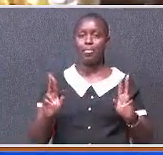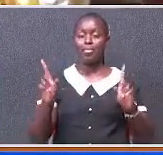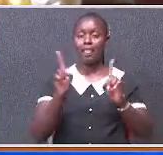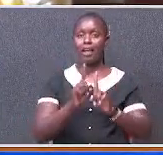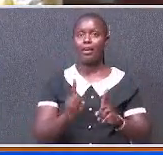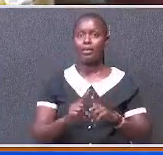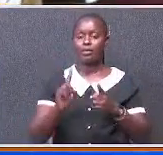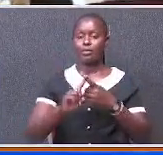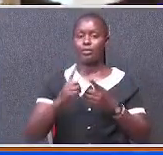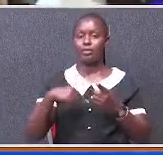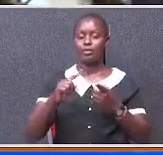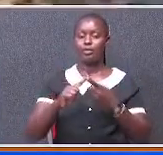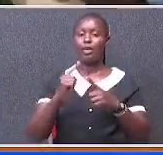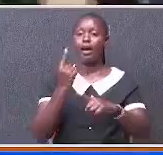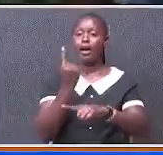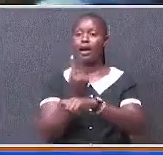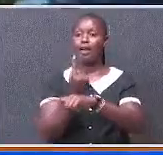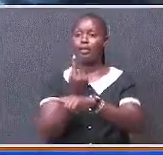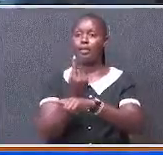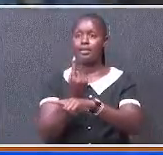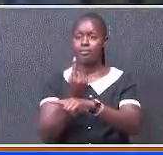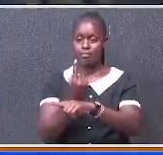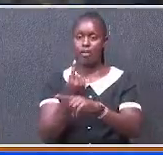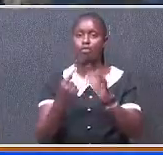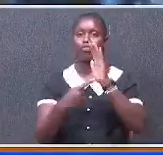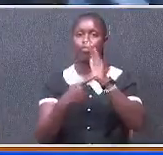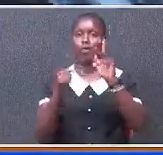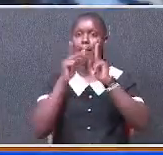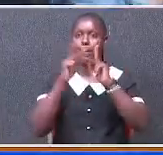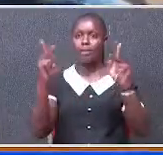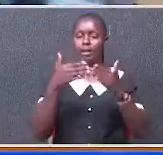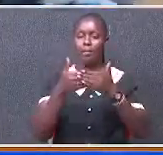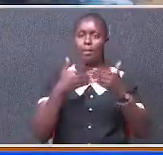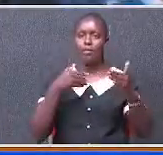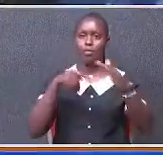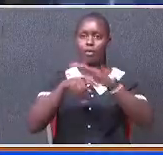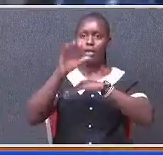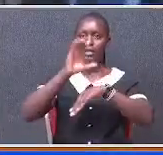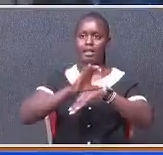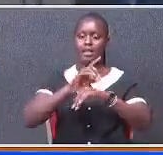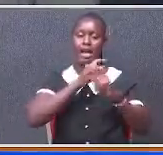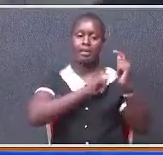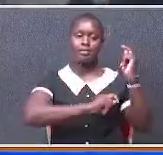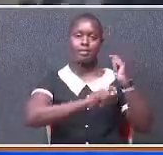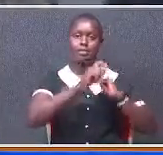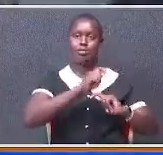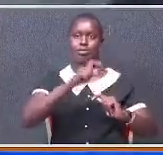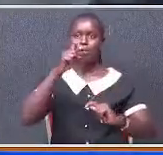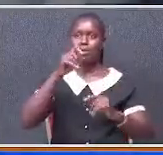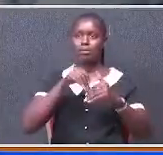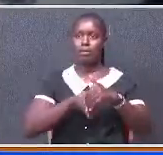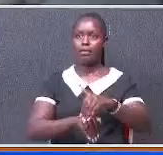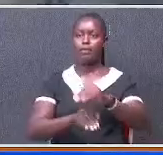Lighting the candle is a symbol of peace. But before we enter the church, traditions must be